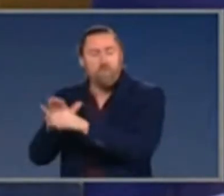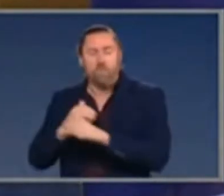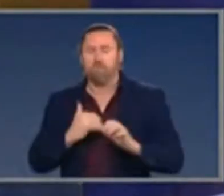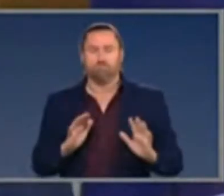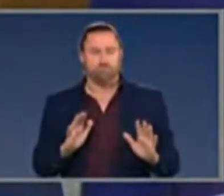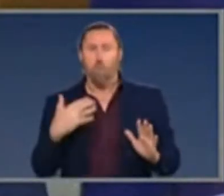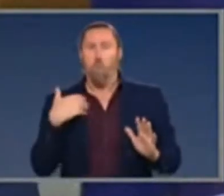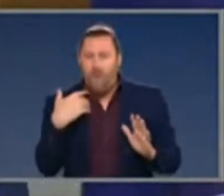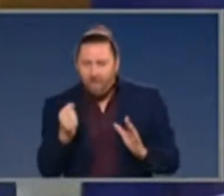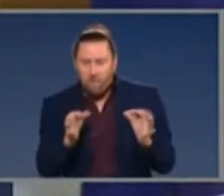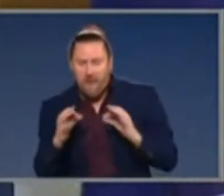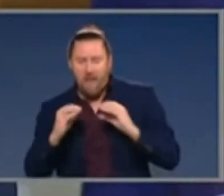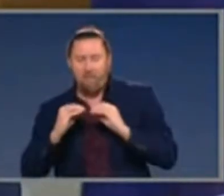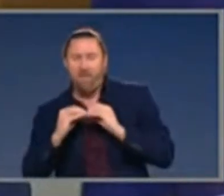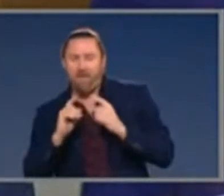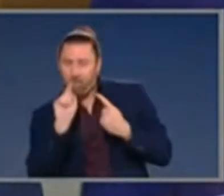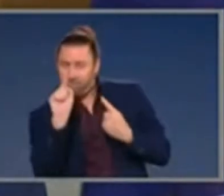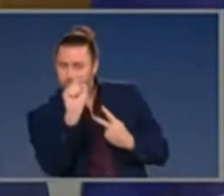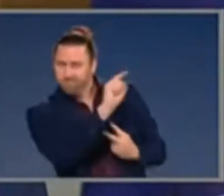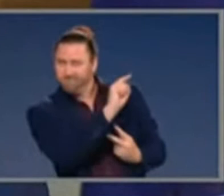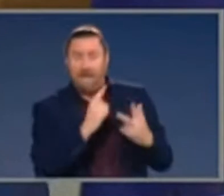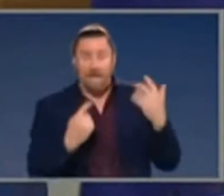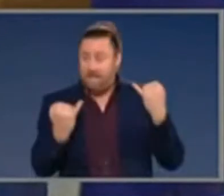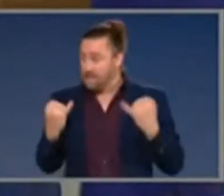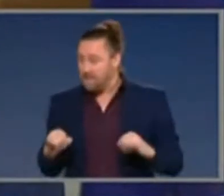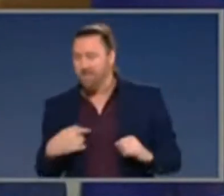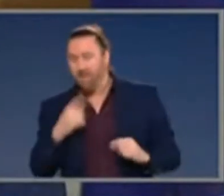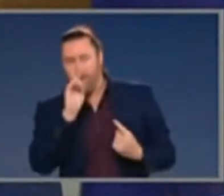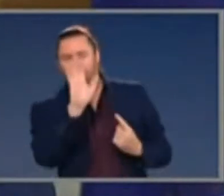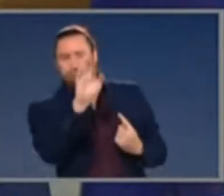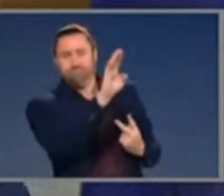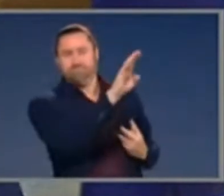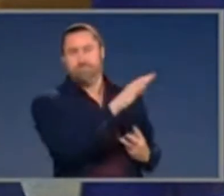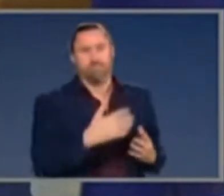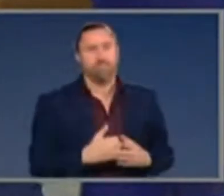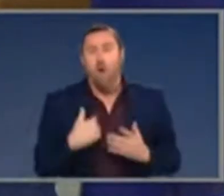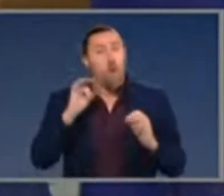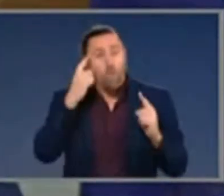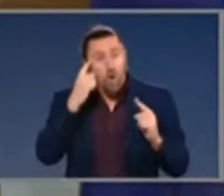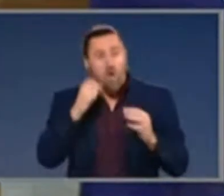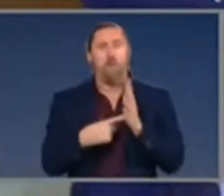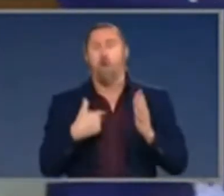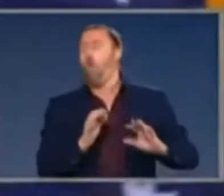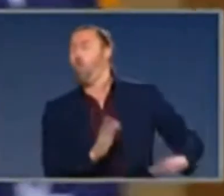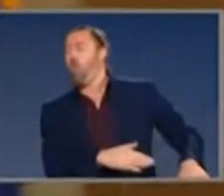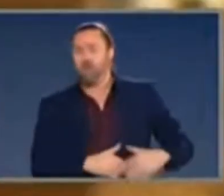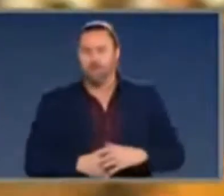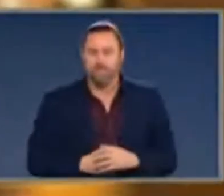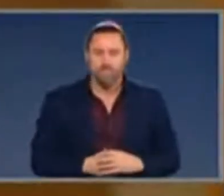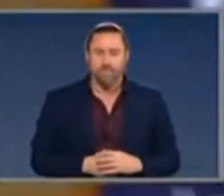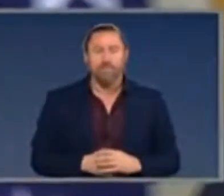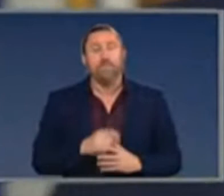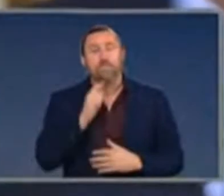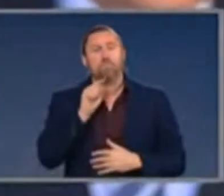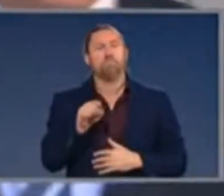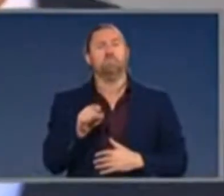planned expansion capacity. There's a lot of potential expansion. That is not a current concern. Obviously, we're watching it carefully. I think it's one of the biggest